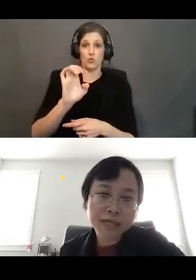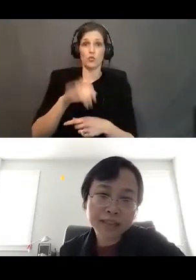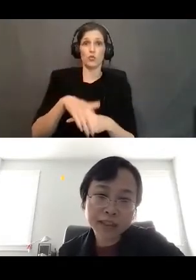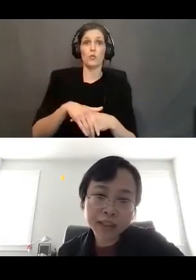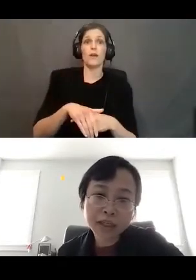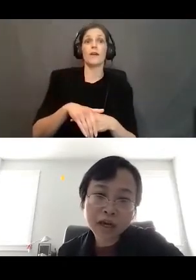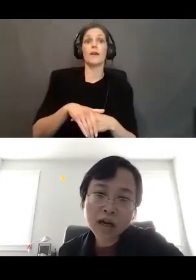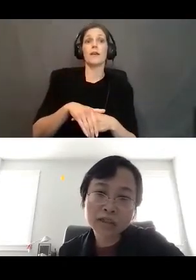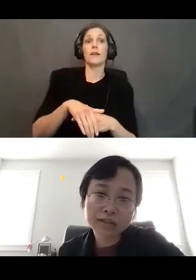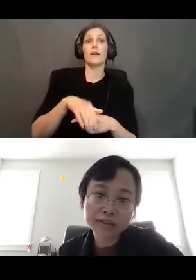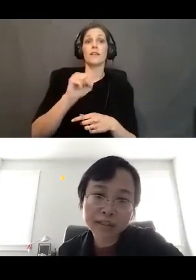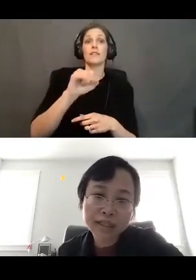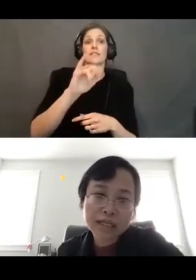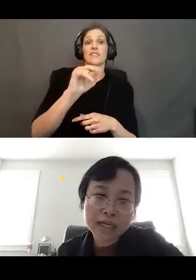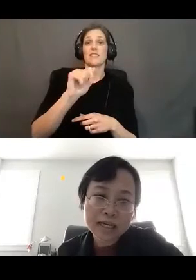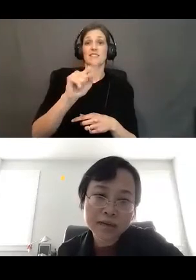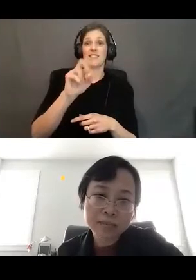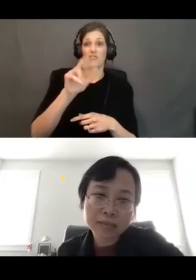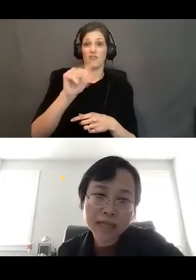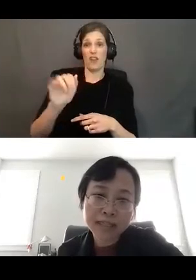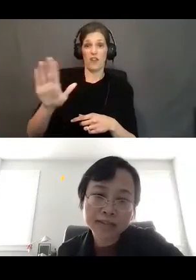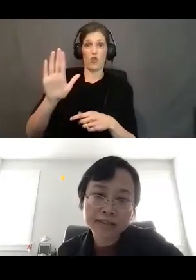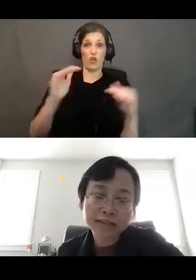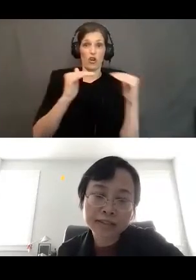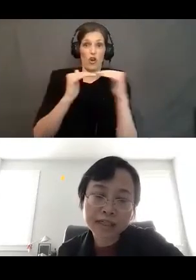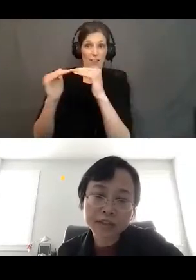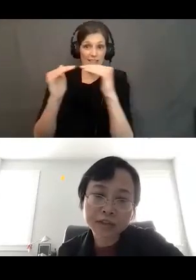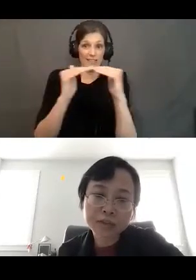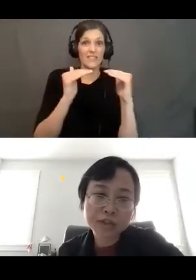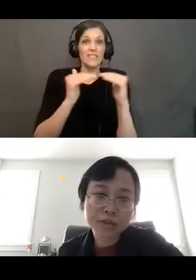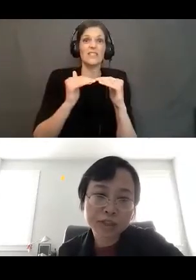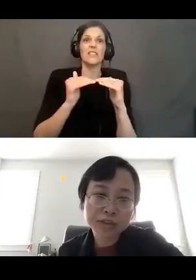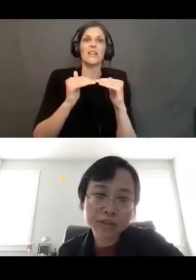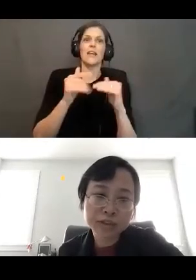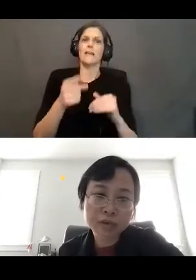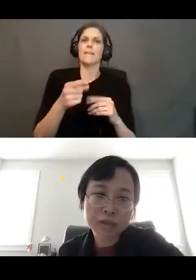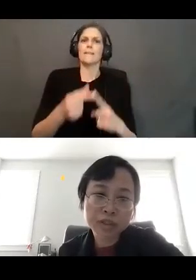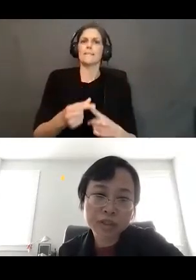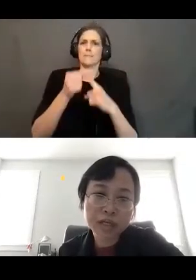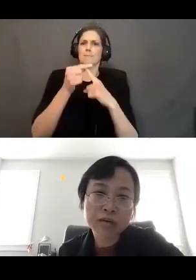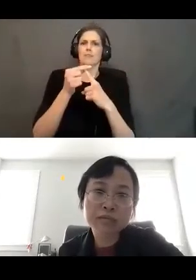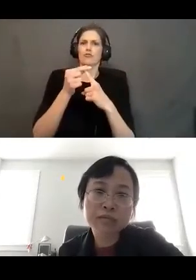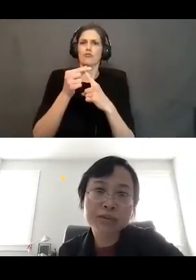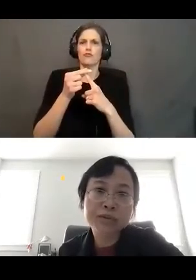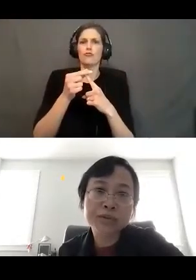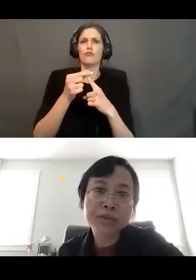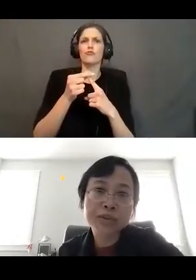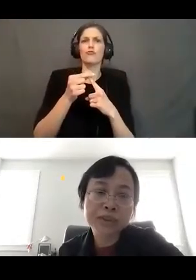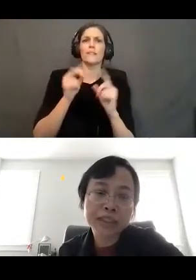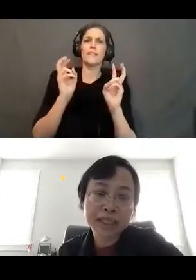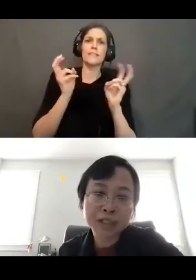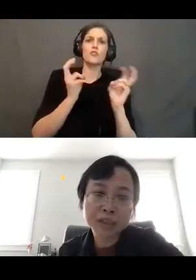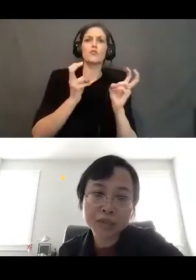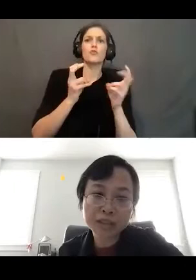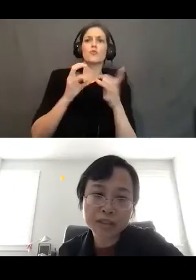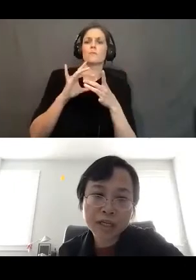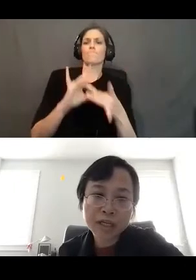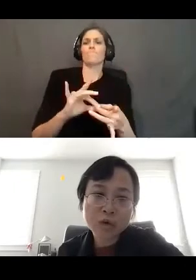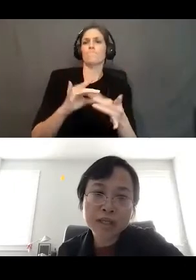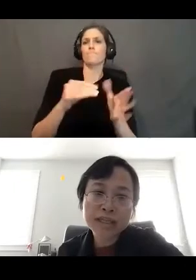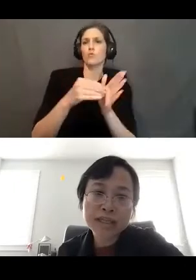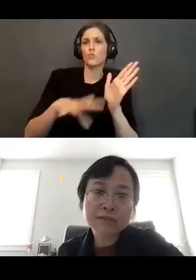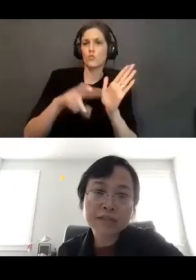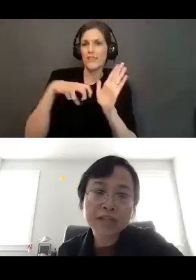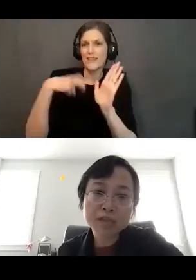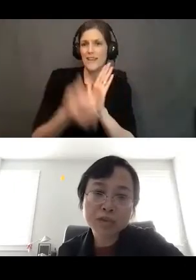Sinatra and her colleagues has this special issue devoted to student engagement,